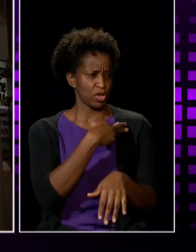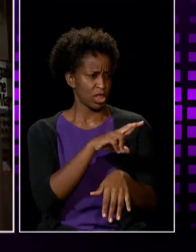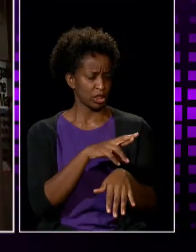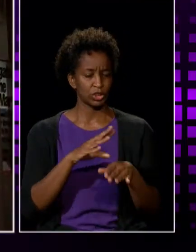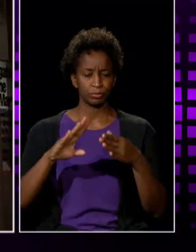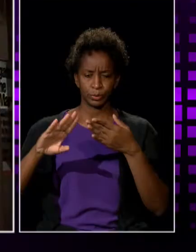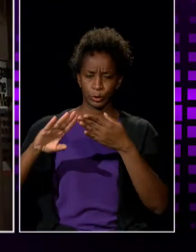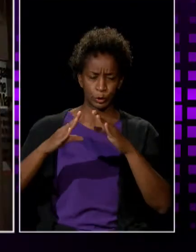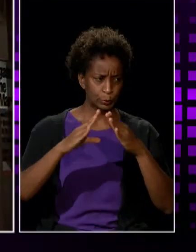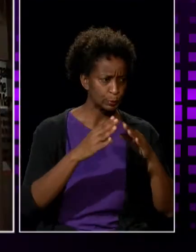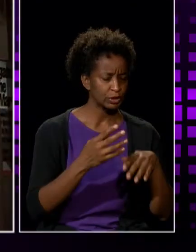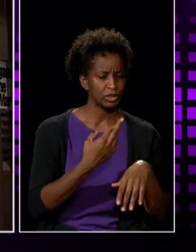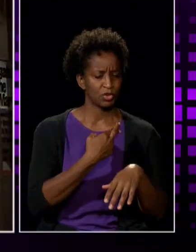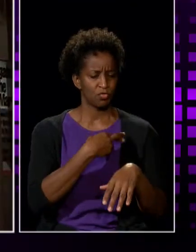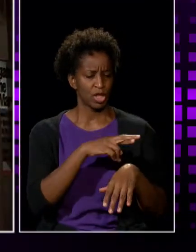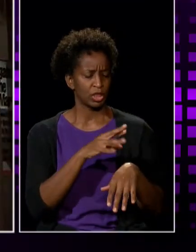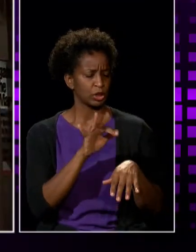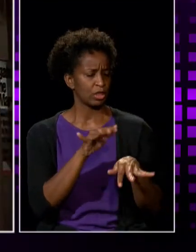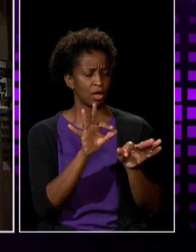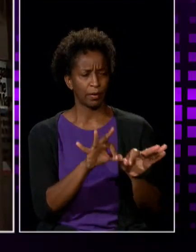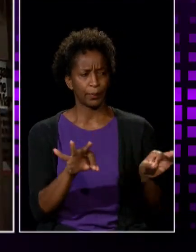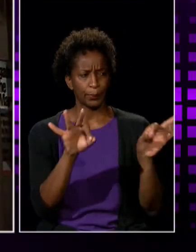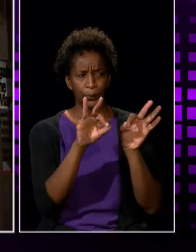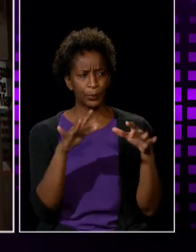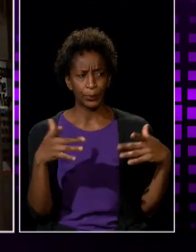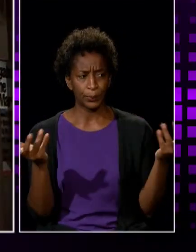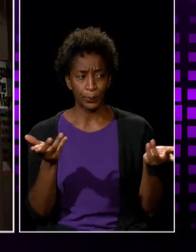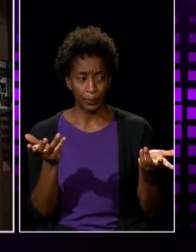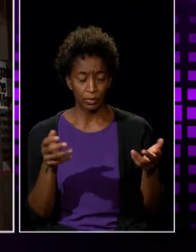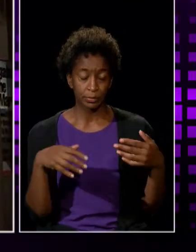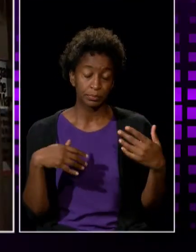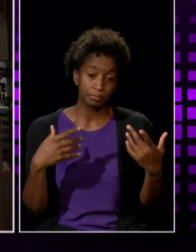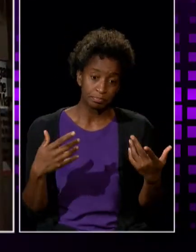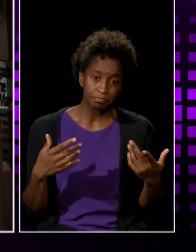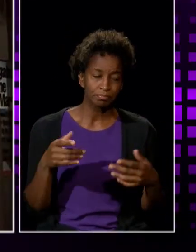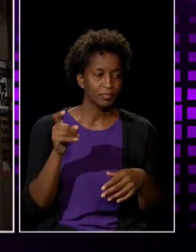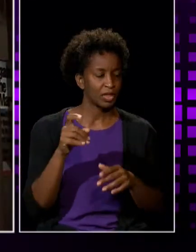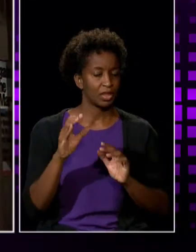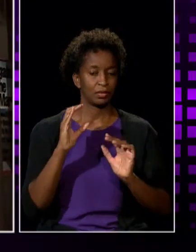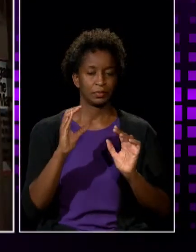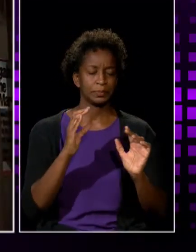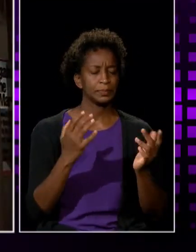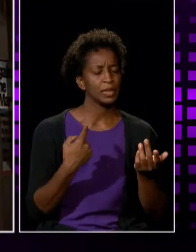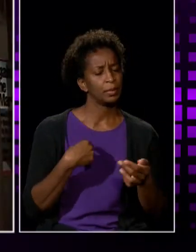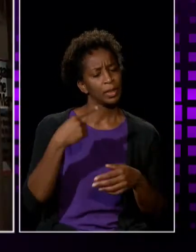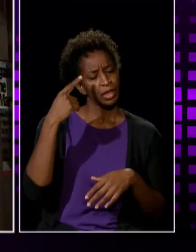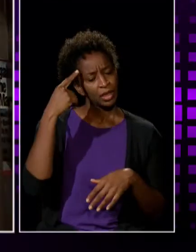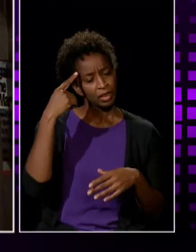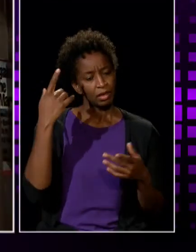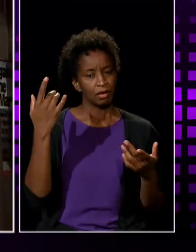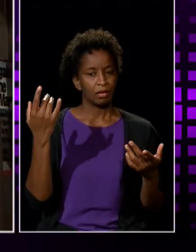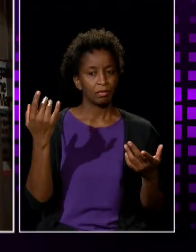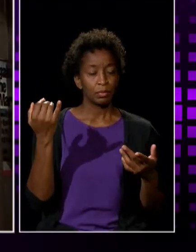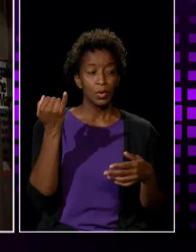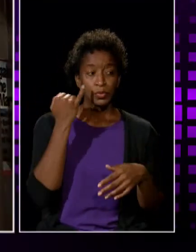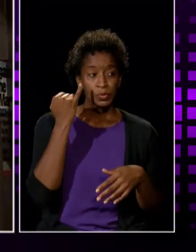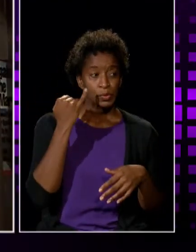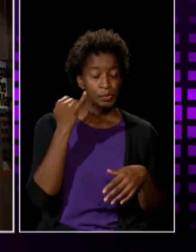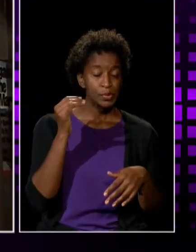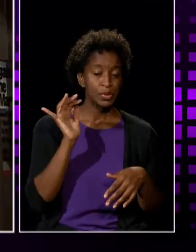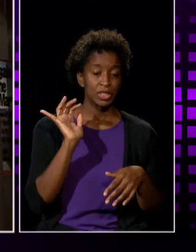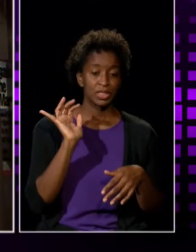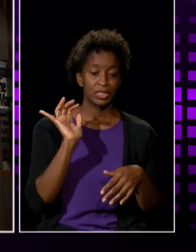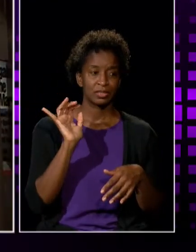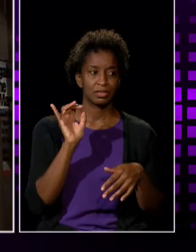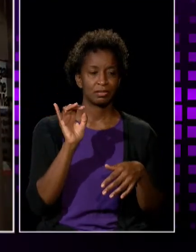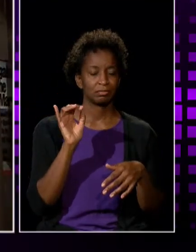are conversations that will have to be had. So that my own view is that had we front-loaded this process by having all of that consultation on those